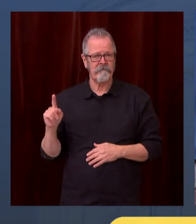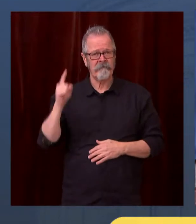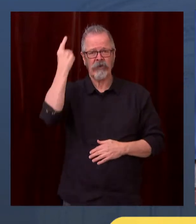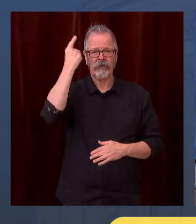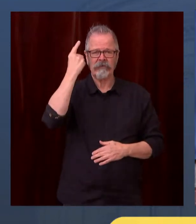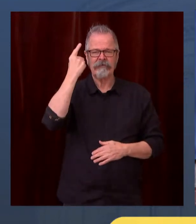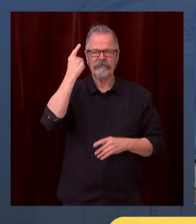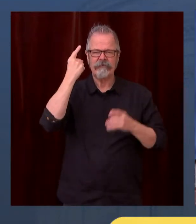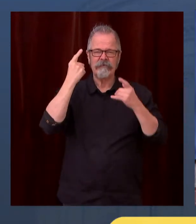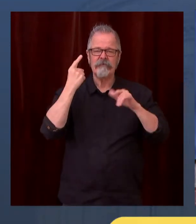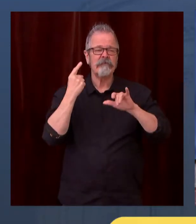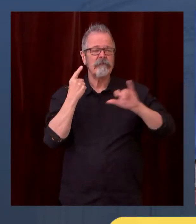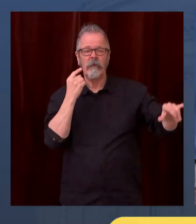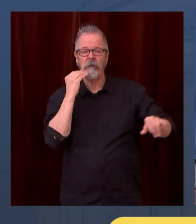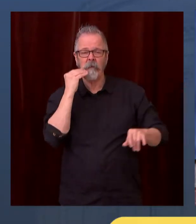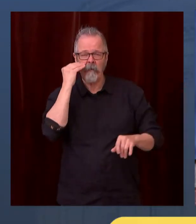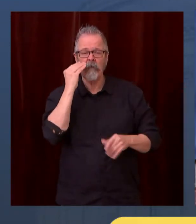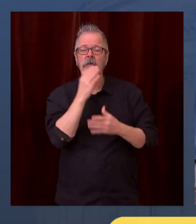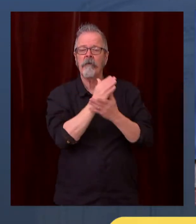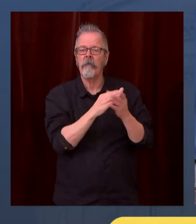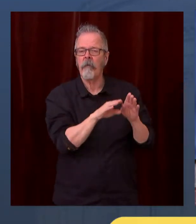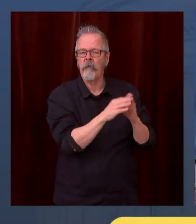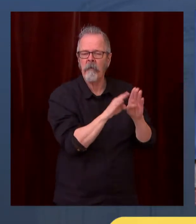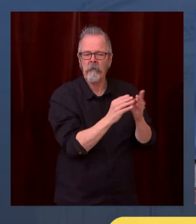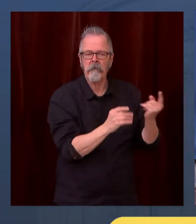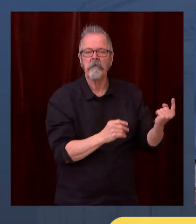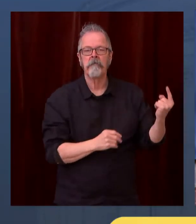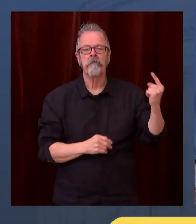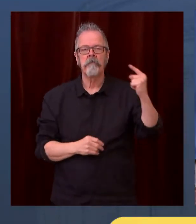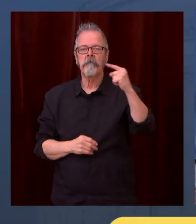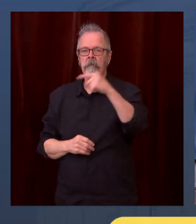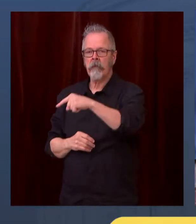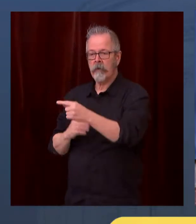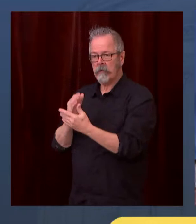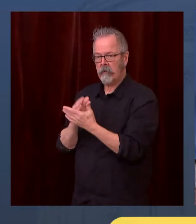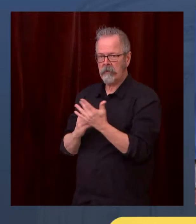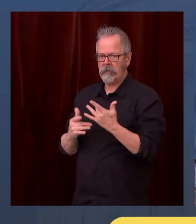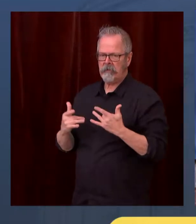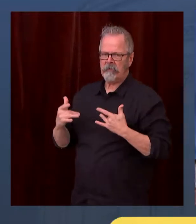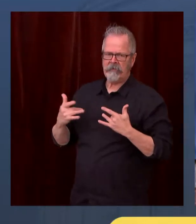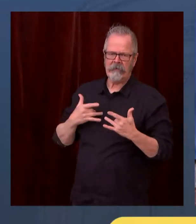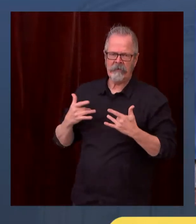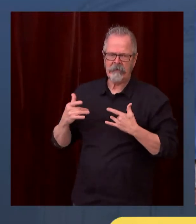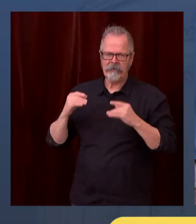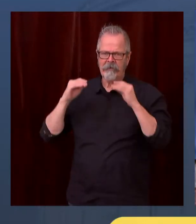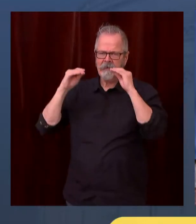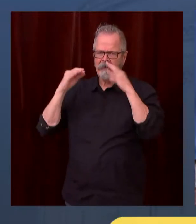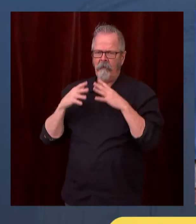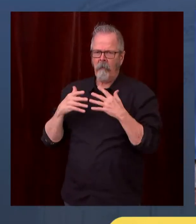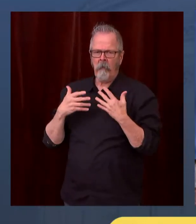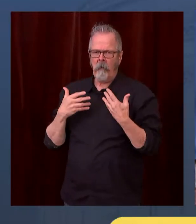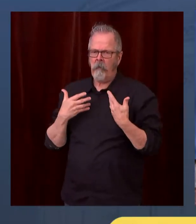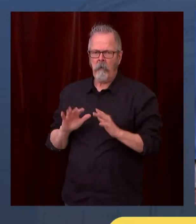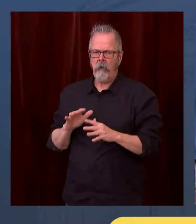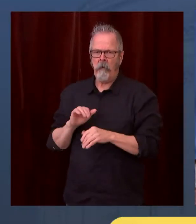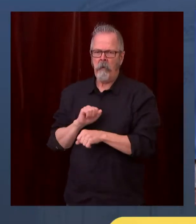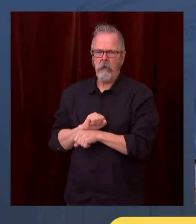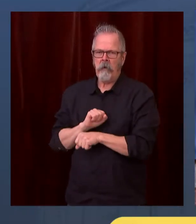remote back to on-site, they were concerned that they wouldn't get enough teachers to be